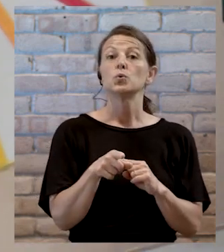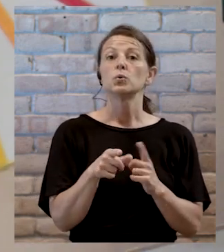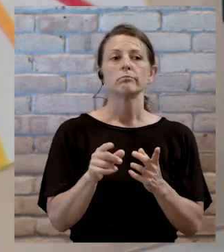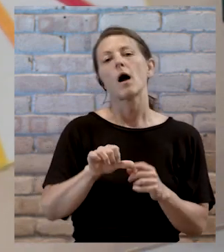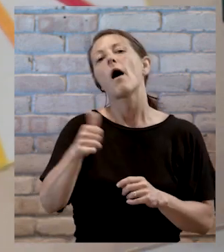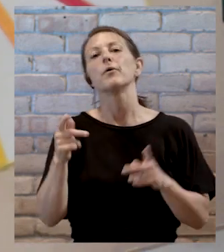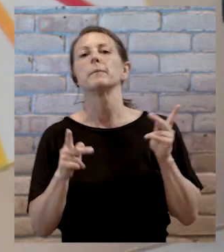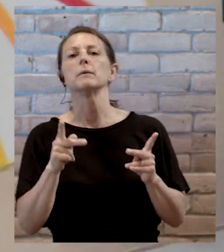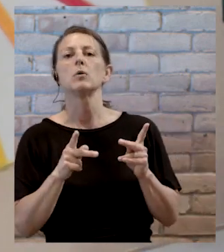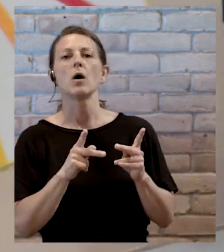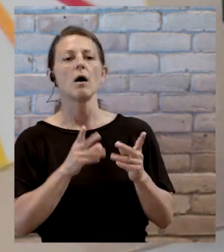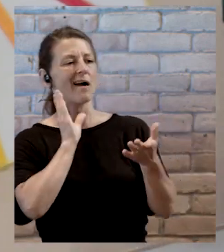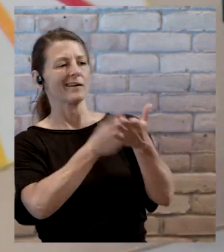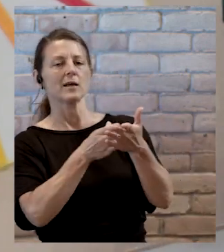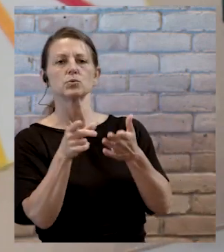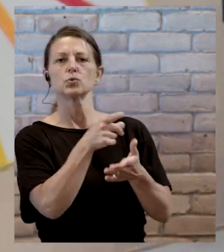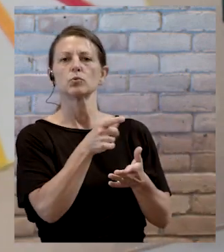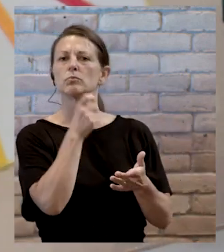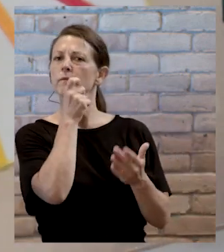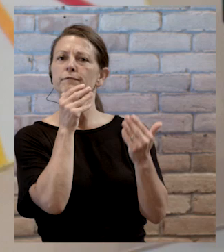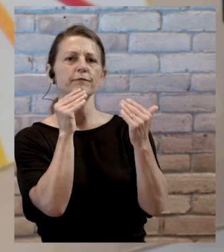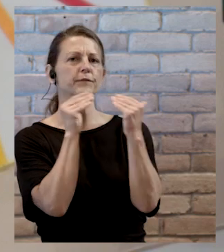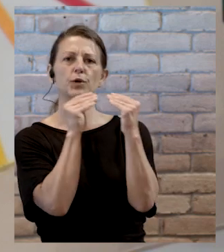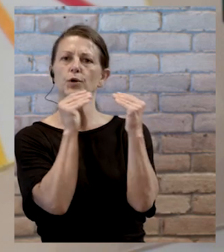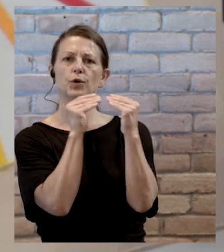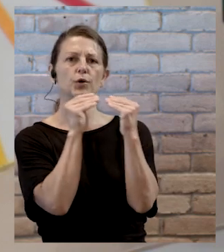injustice instead of justice.